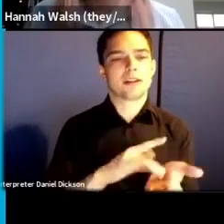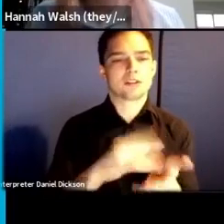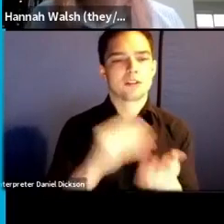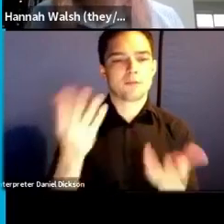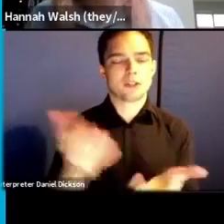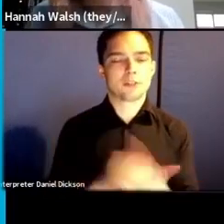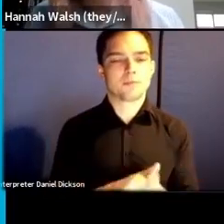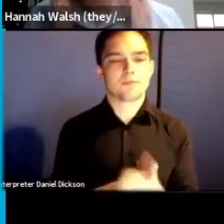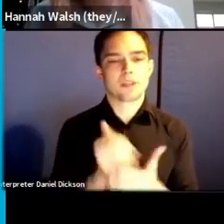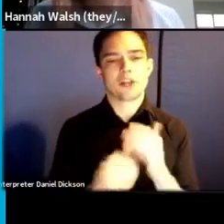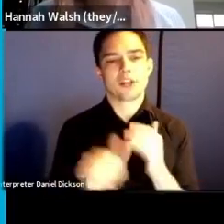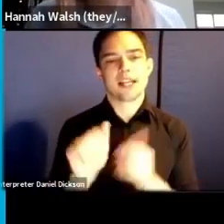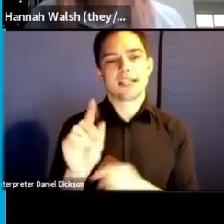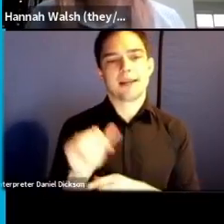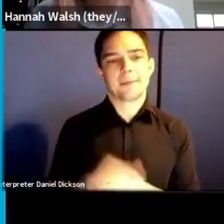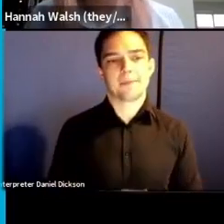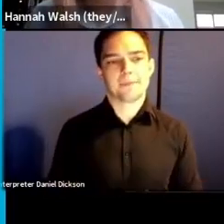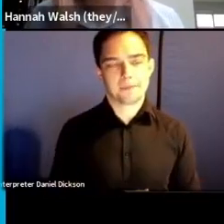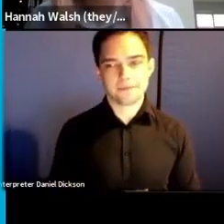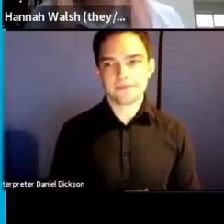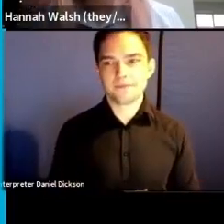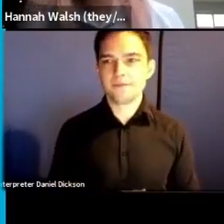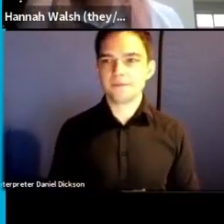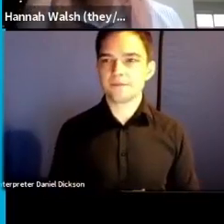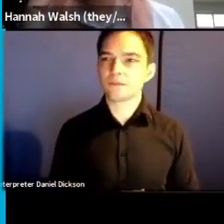information under the Americans with Disabilities Act.